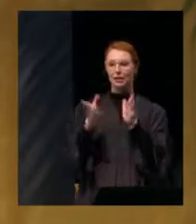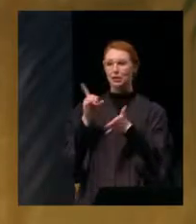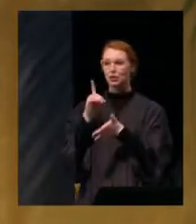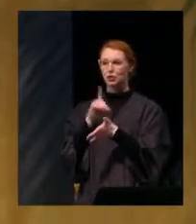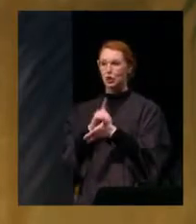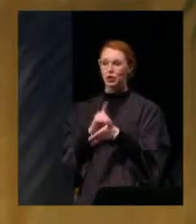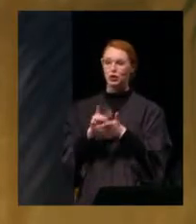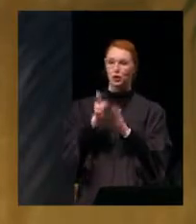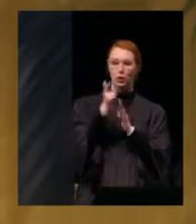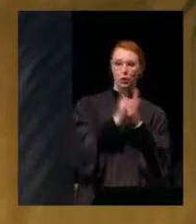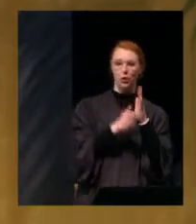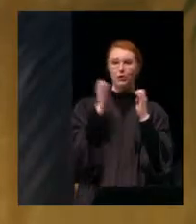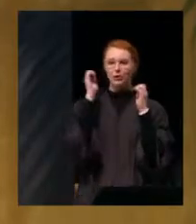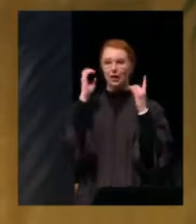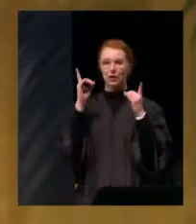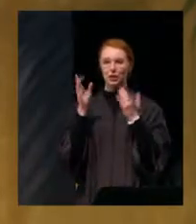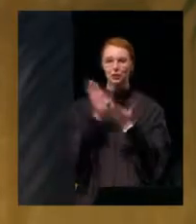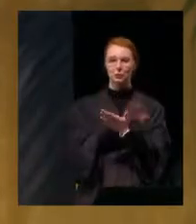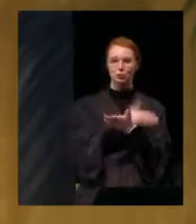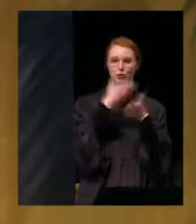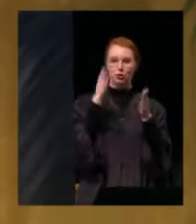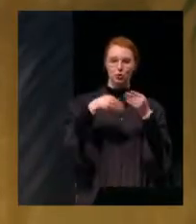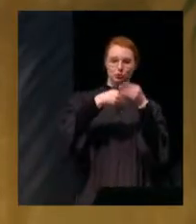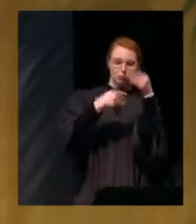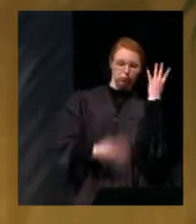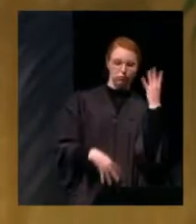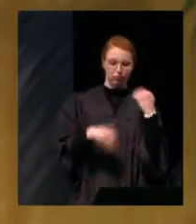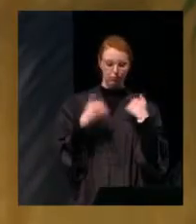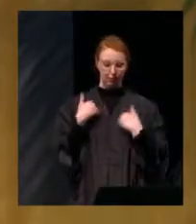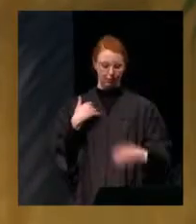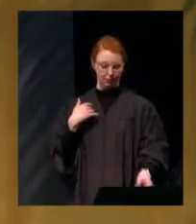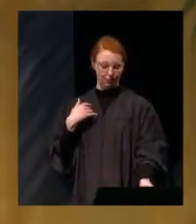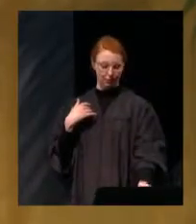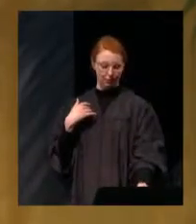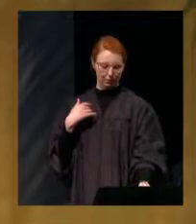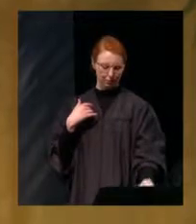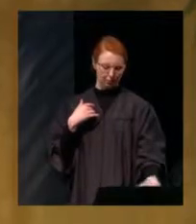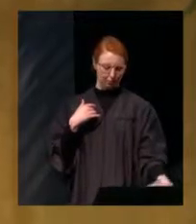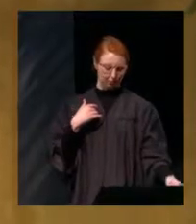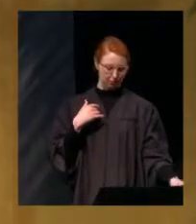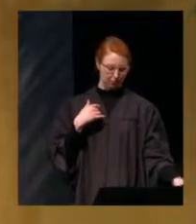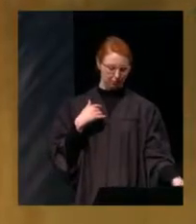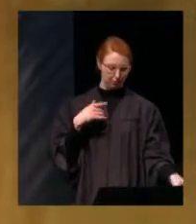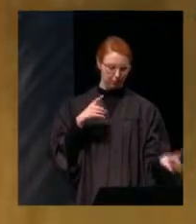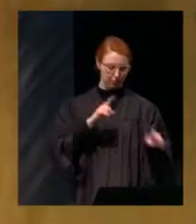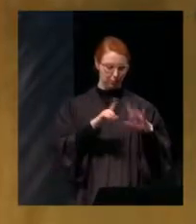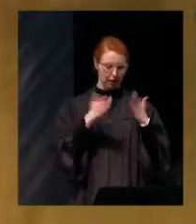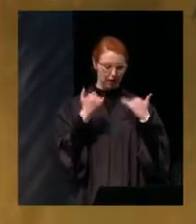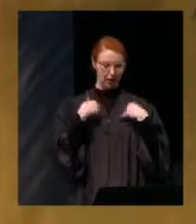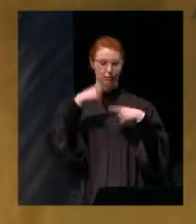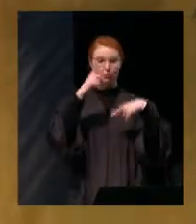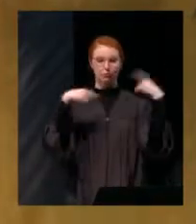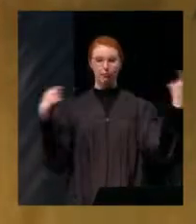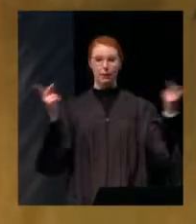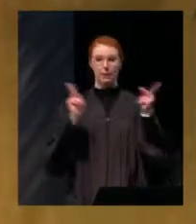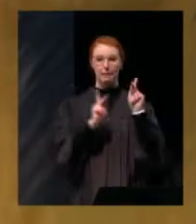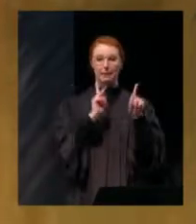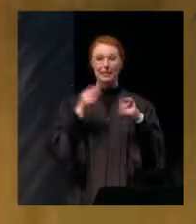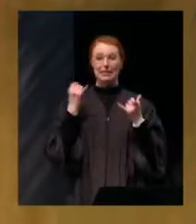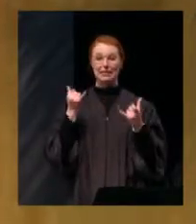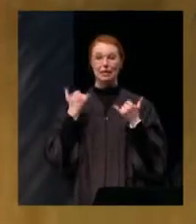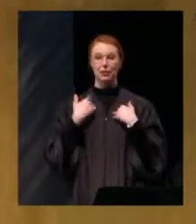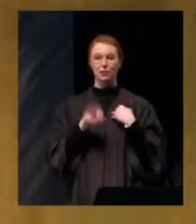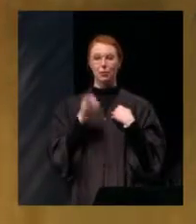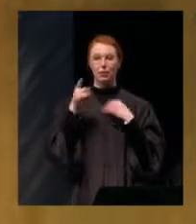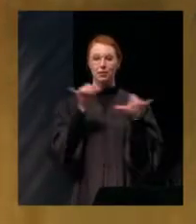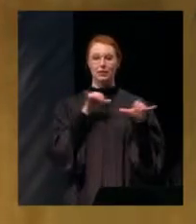lawyers, educators, musicians, the list could go on. But along with all of our diversity, we all have one thing in common. And today, that's being